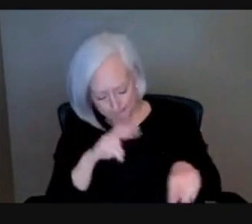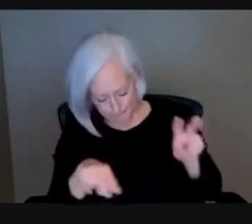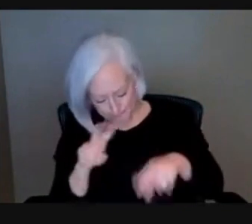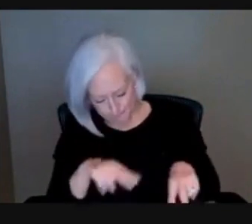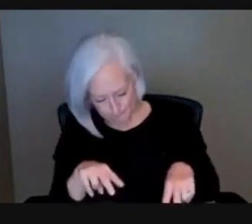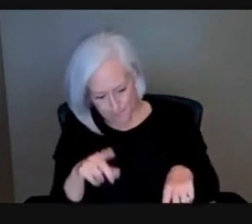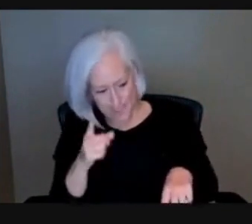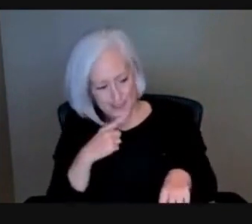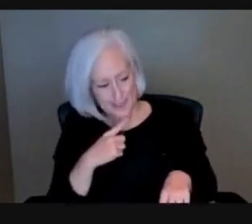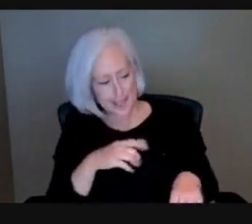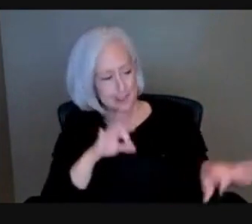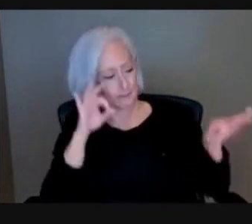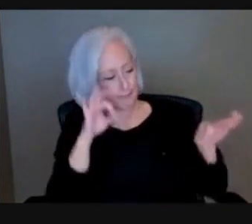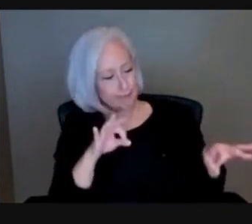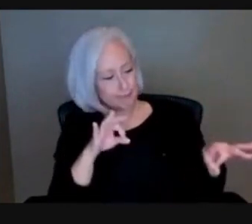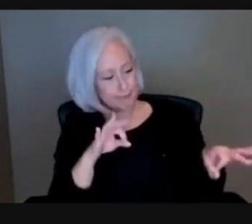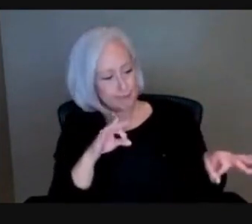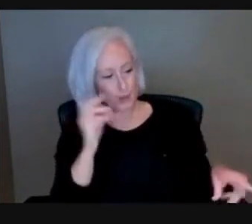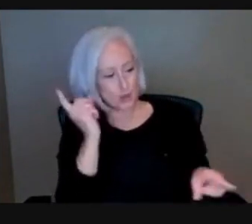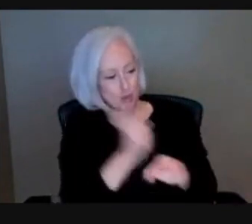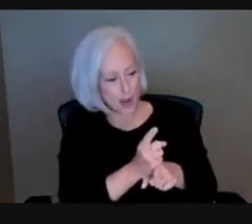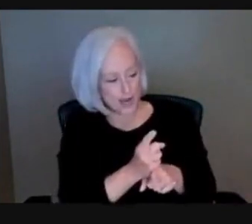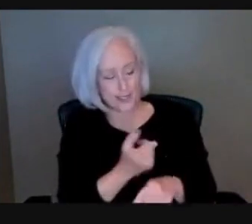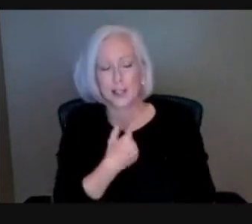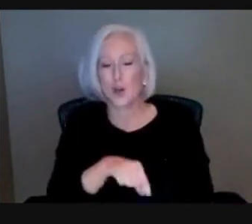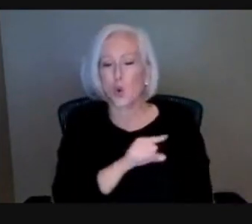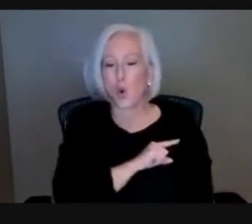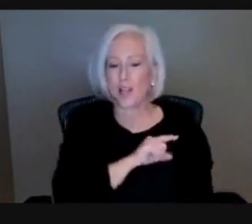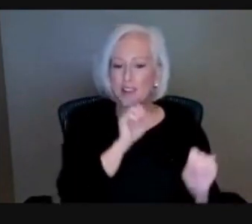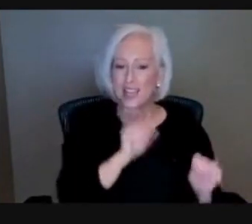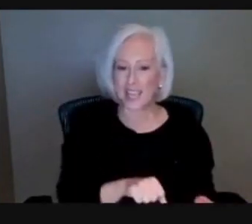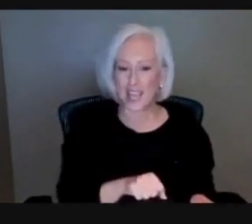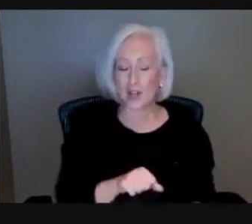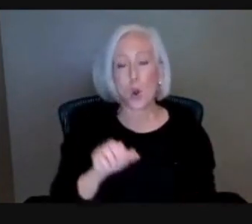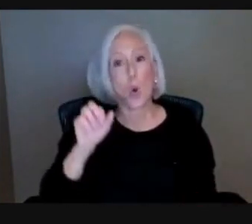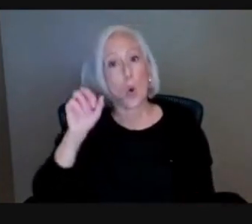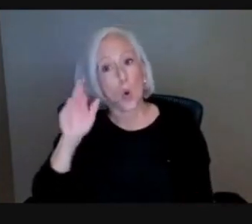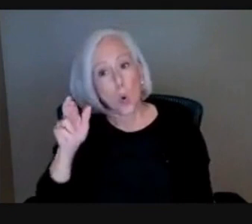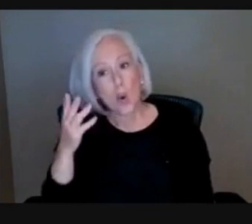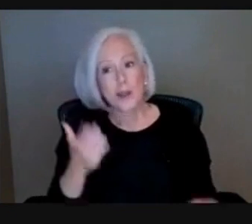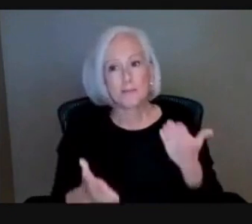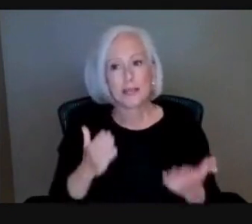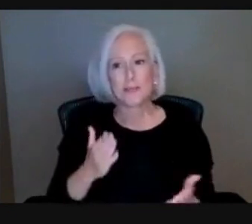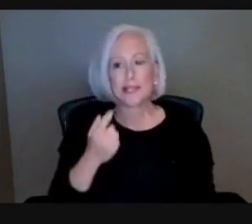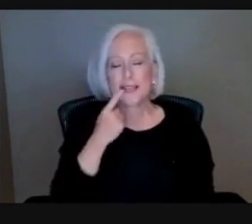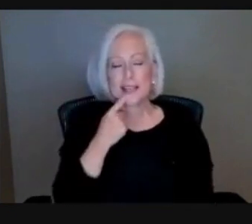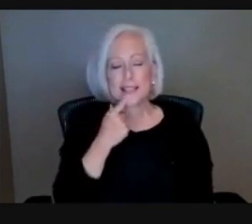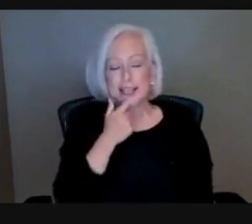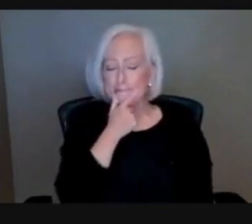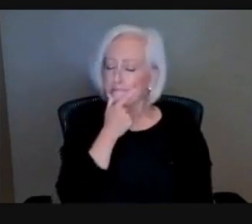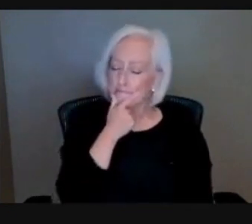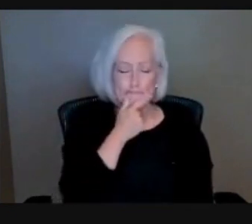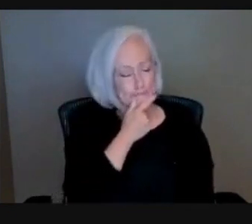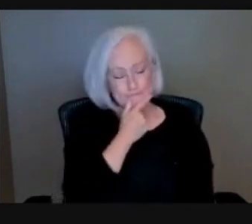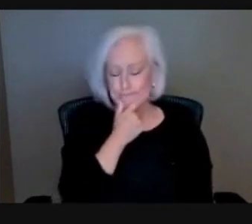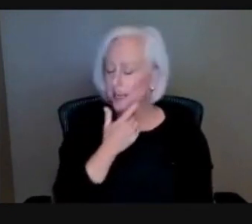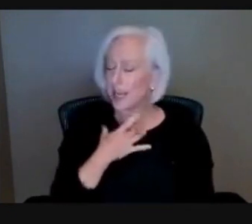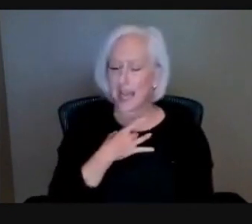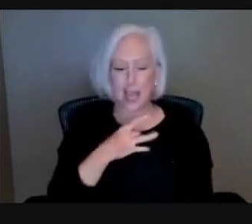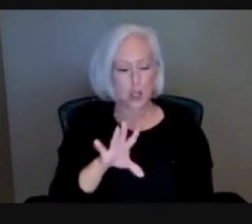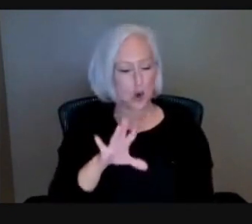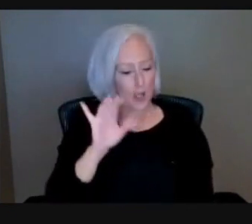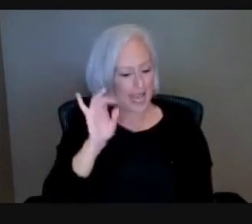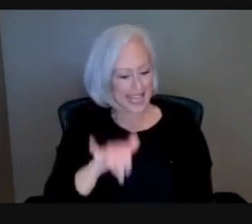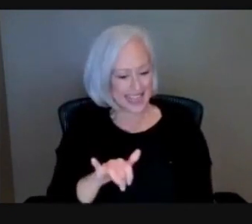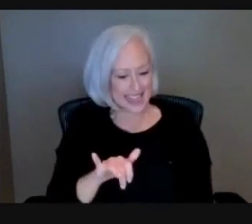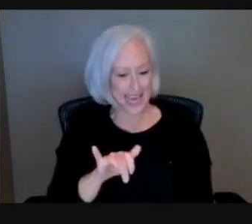on, Veronica. These people qualify. Or they say, you know what? No, I don't like that they had this gap in their history. I think we